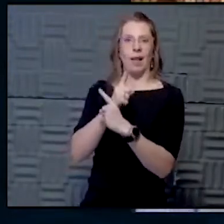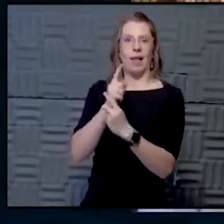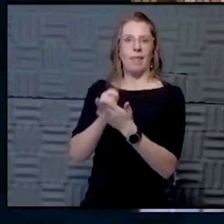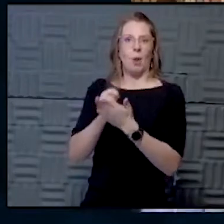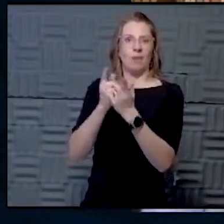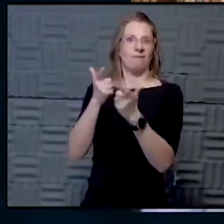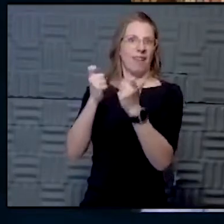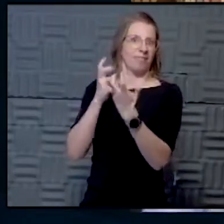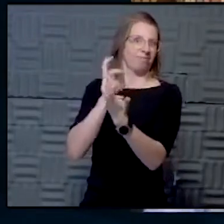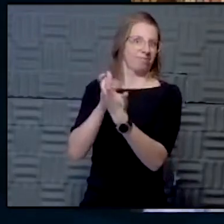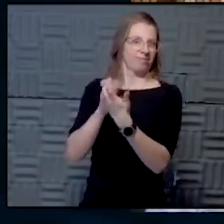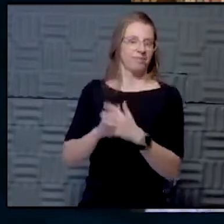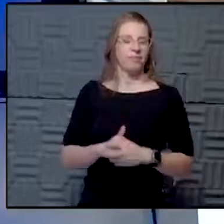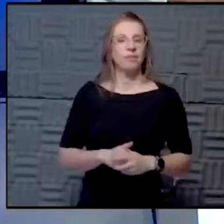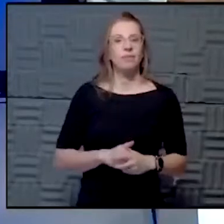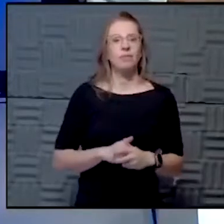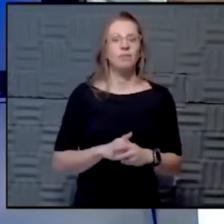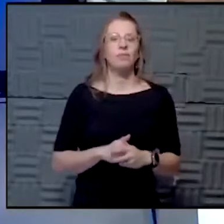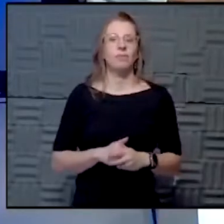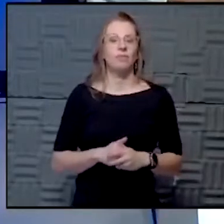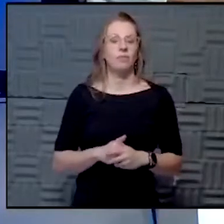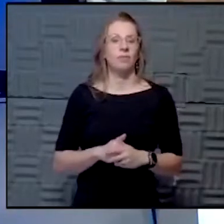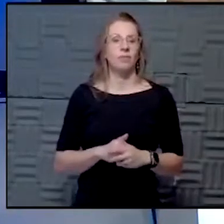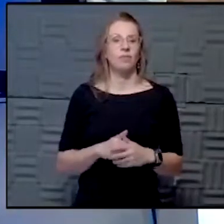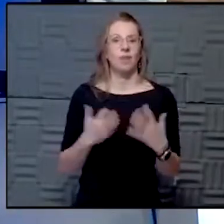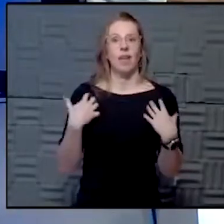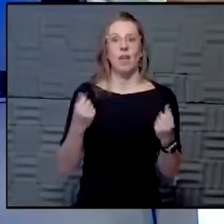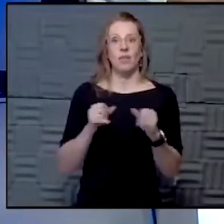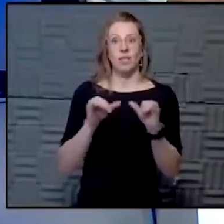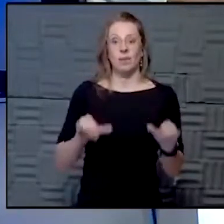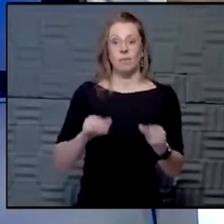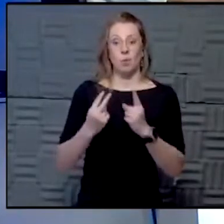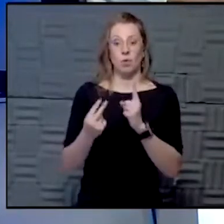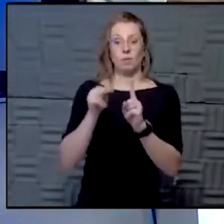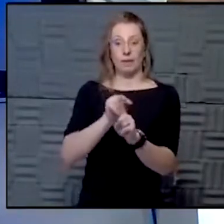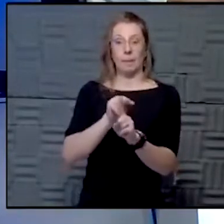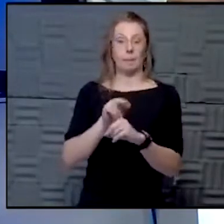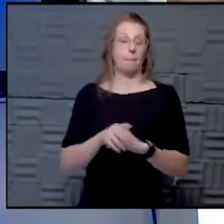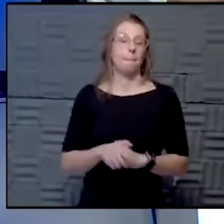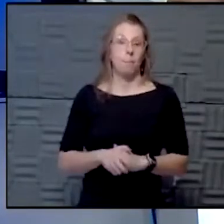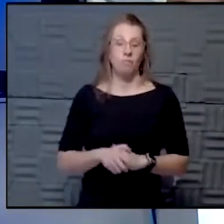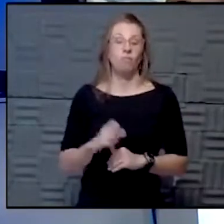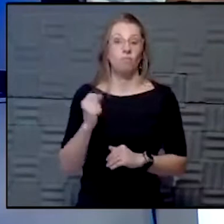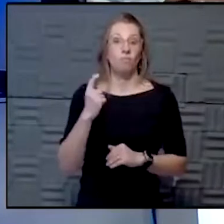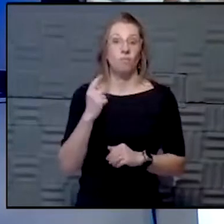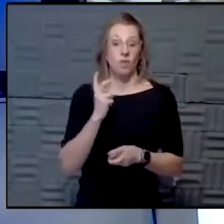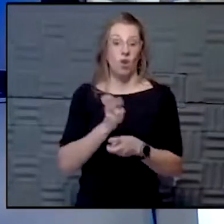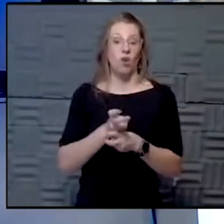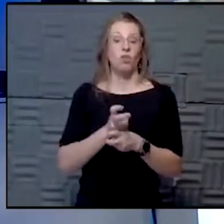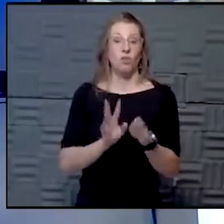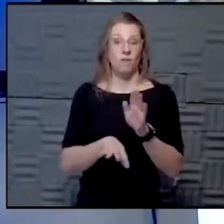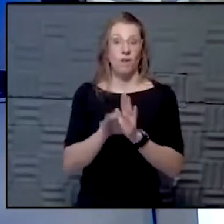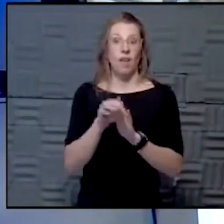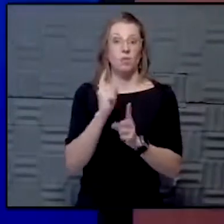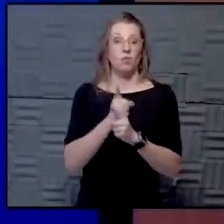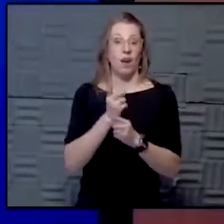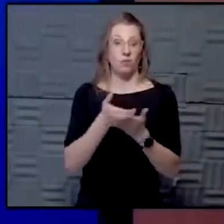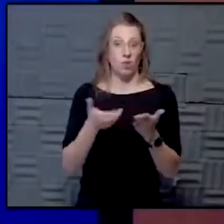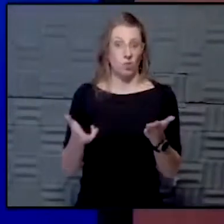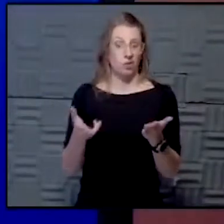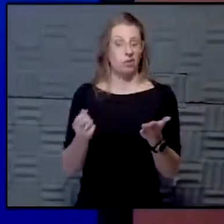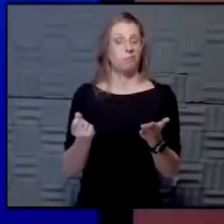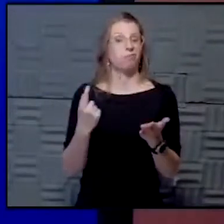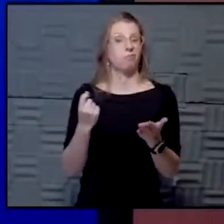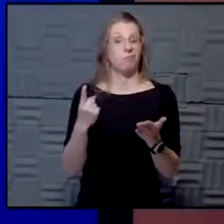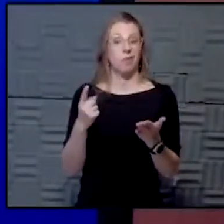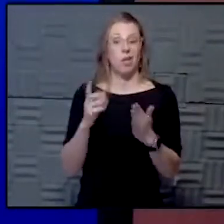From the health system's perspective, there's no doubt that at times it is hard to find the right resources in the community